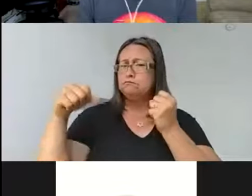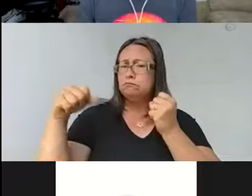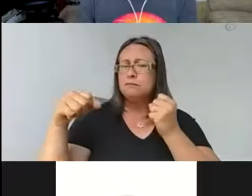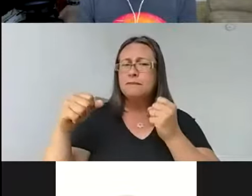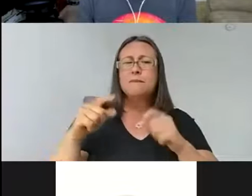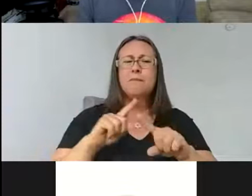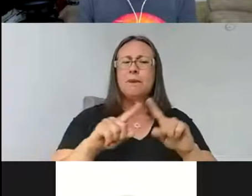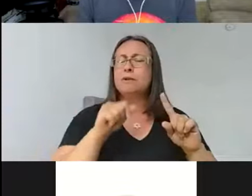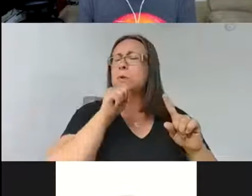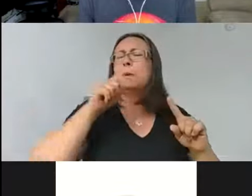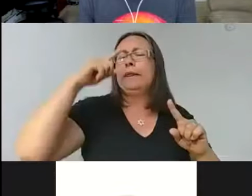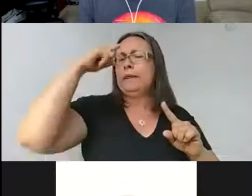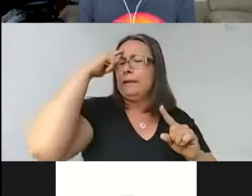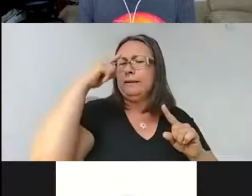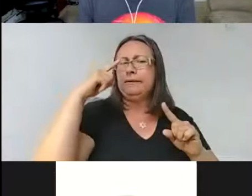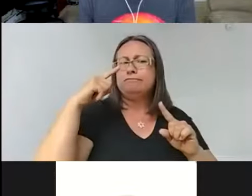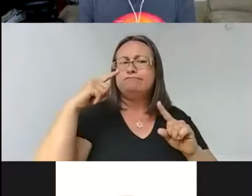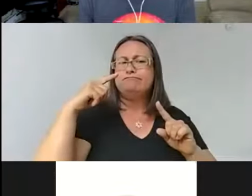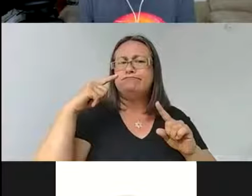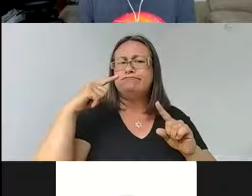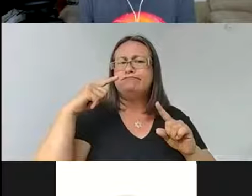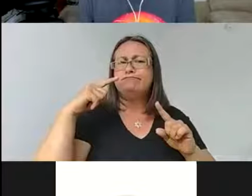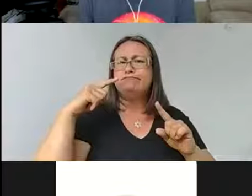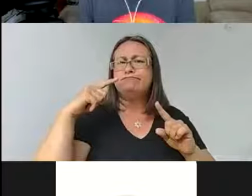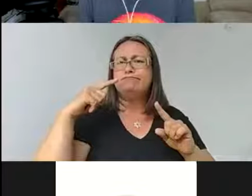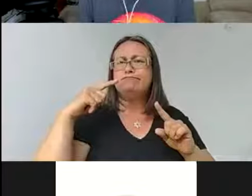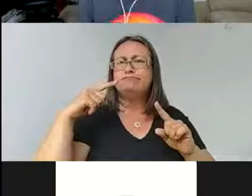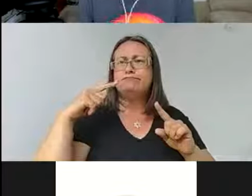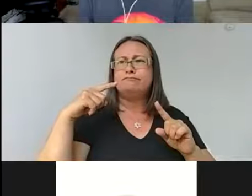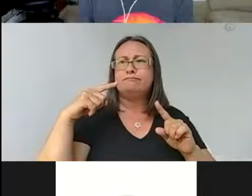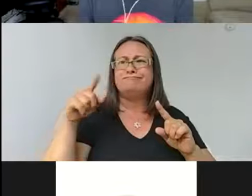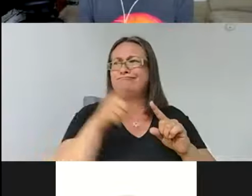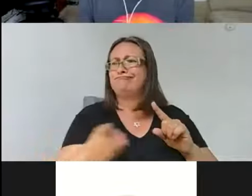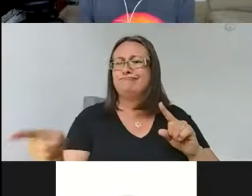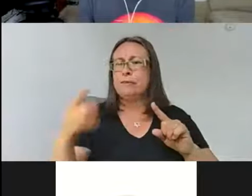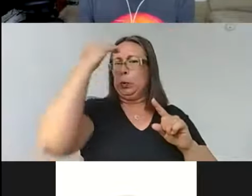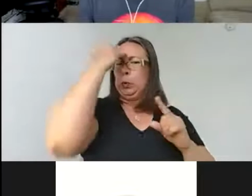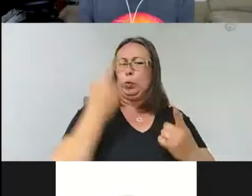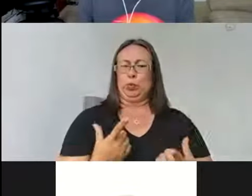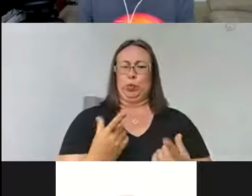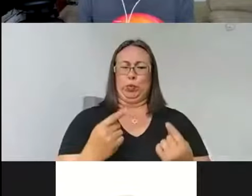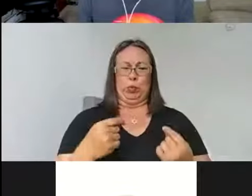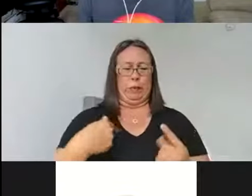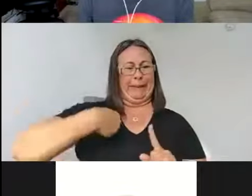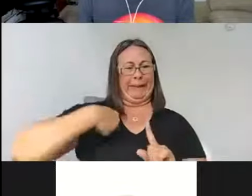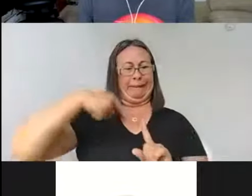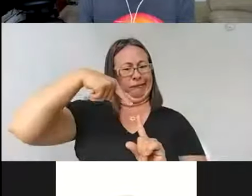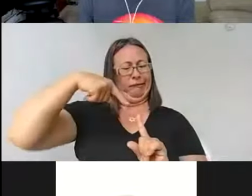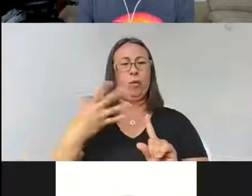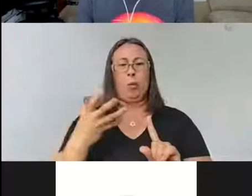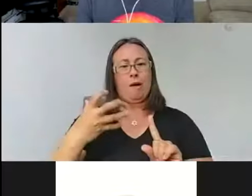I don't think anybody really knew exactly, kind of what to do with somebody who wanted to go to college. And so I was a little bit on my own. And